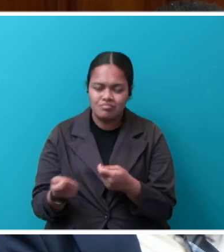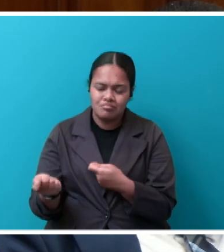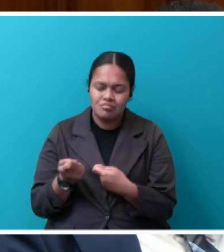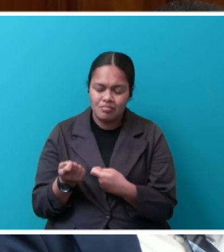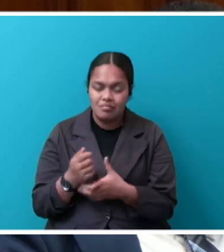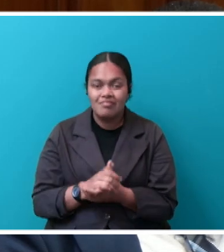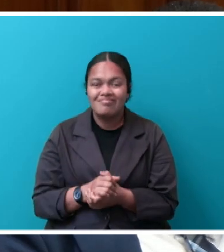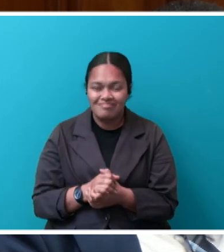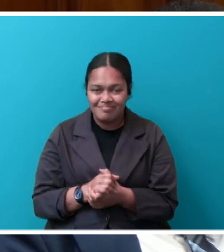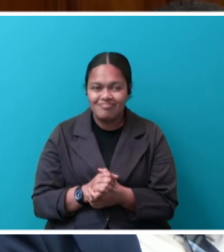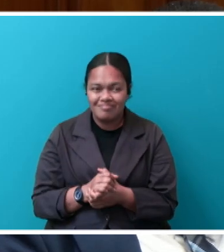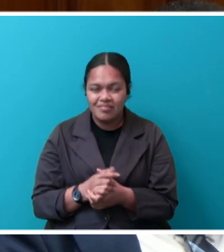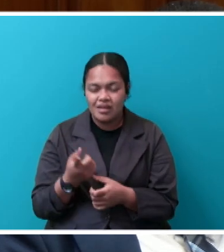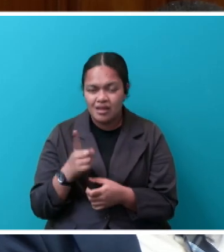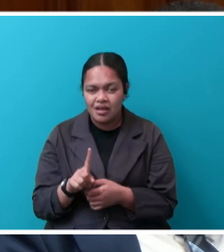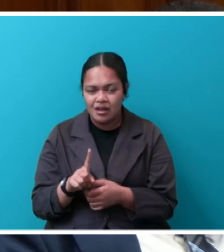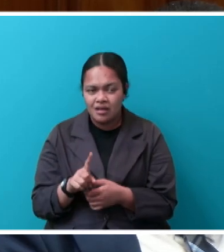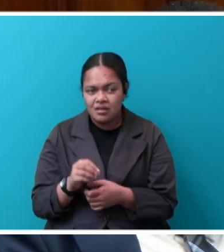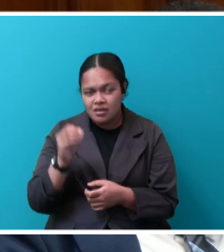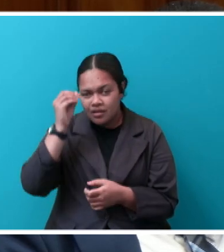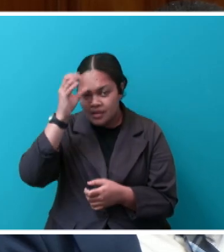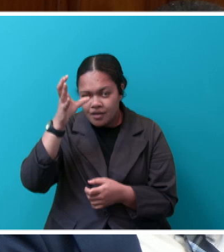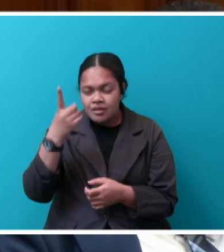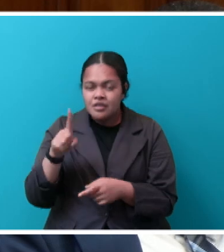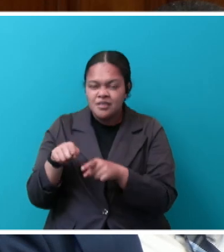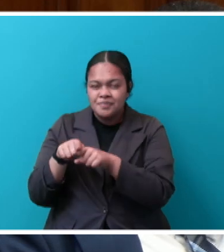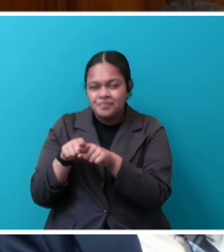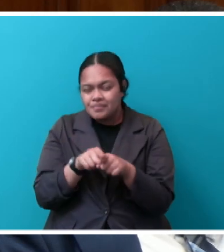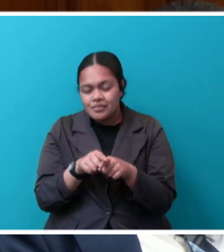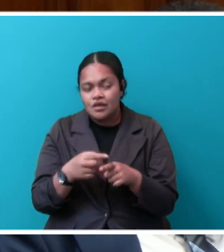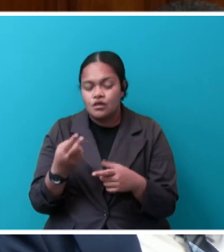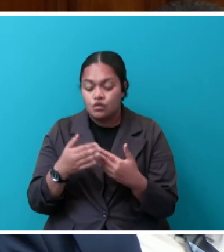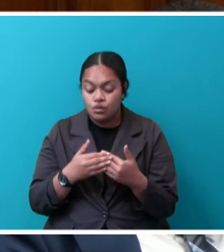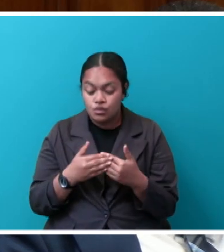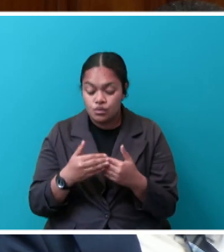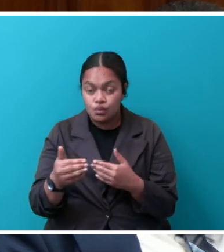beneficially and gainfully as well as meaningfully towards